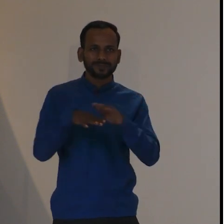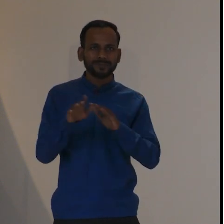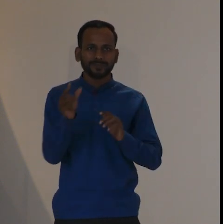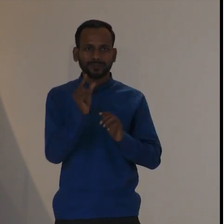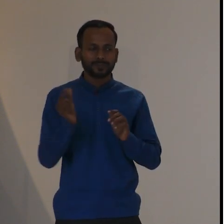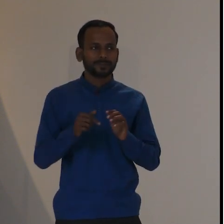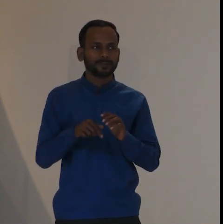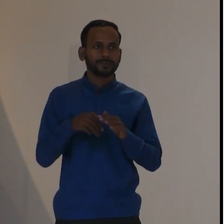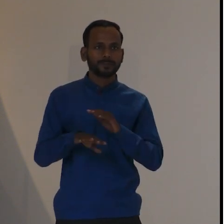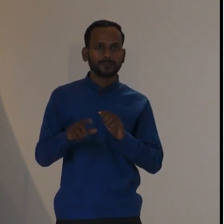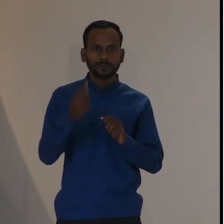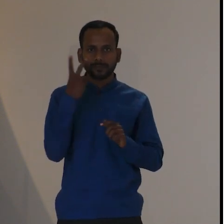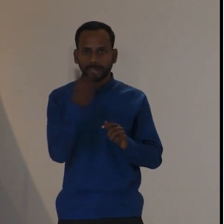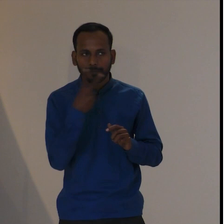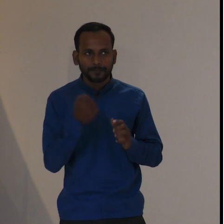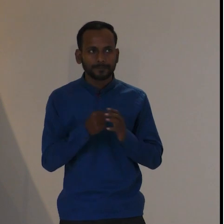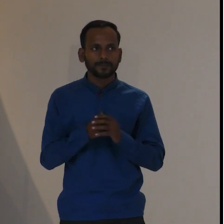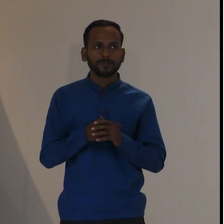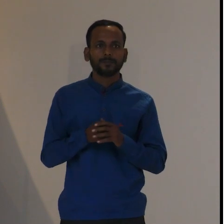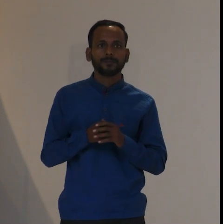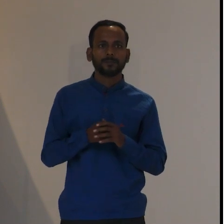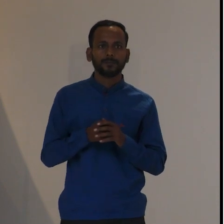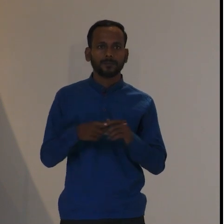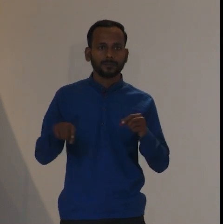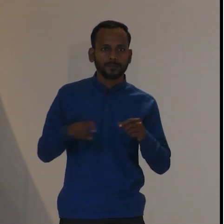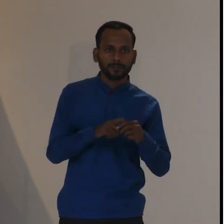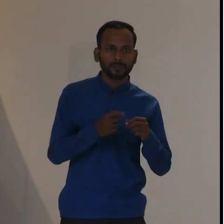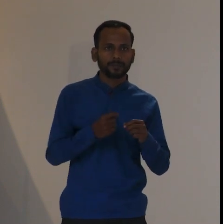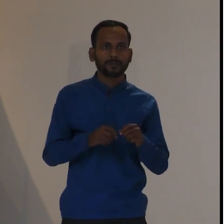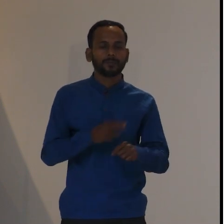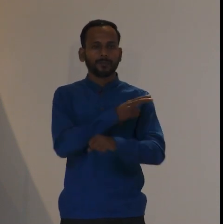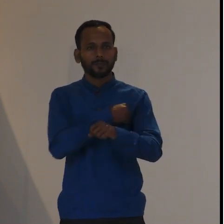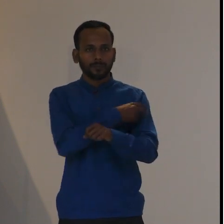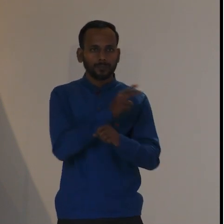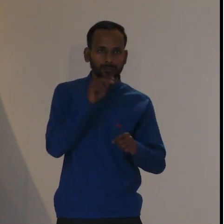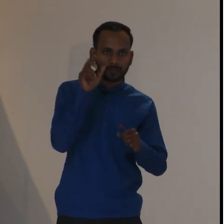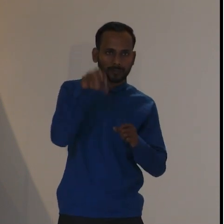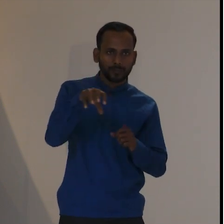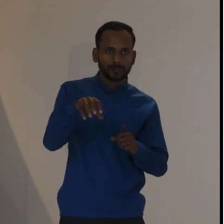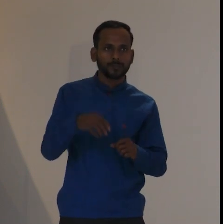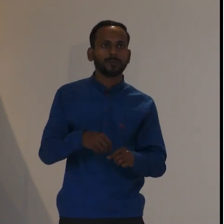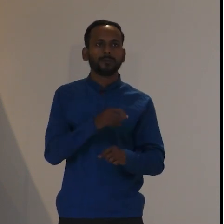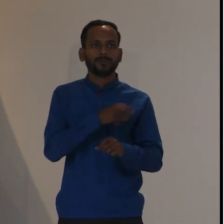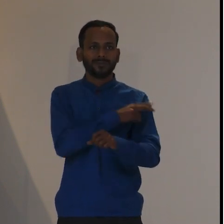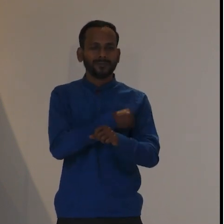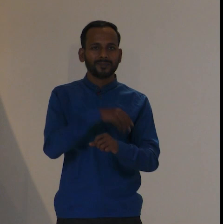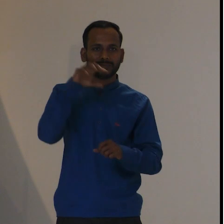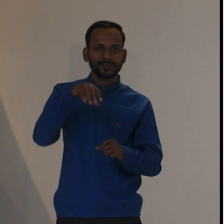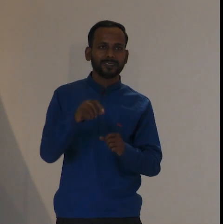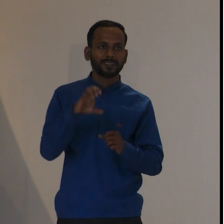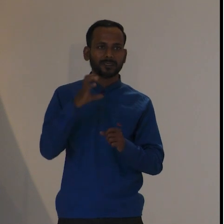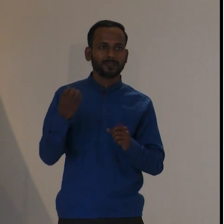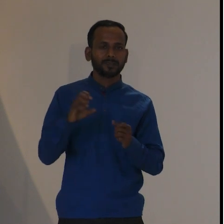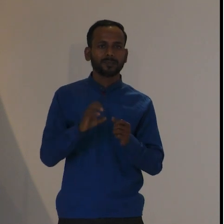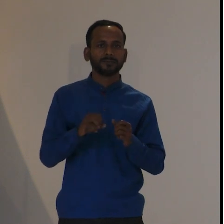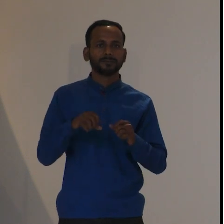of its location, it's very hard to come by. And John's is known for its hospital, its medical college, and even its deer